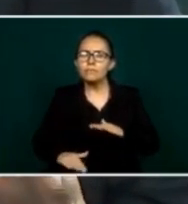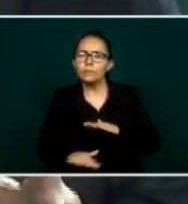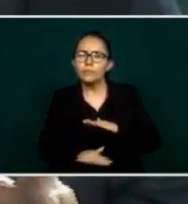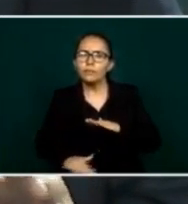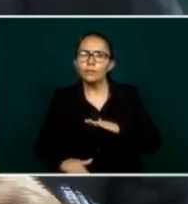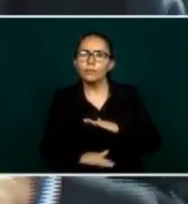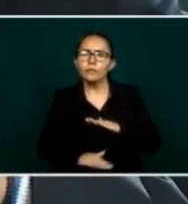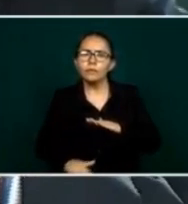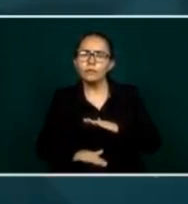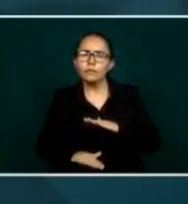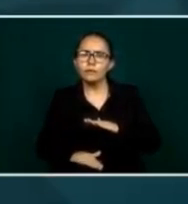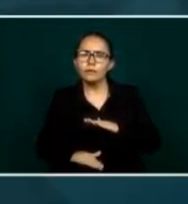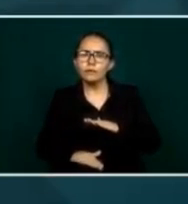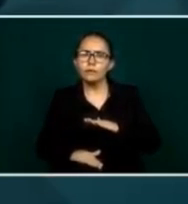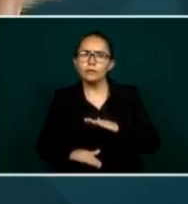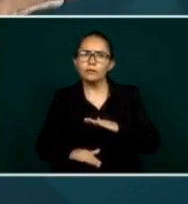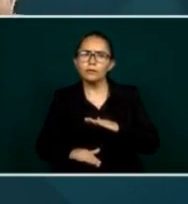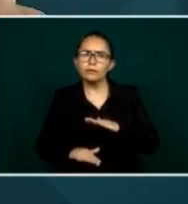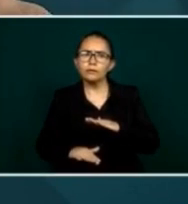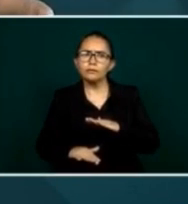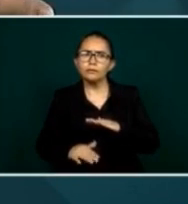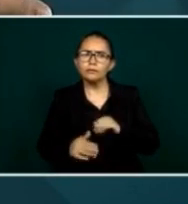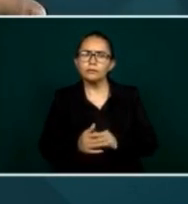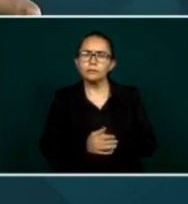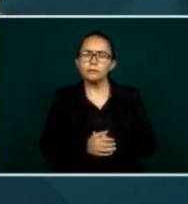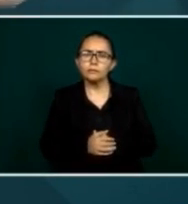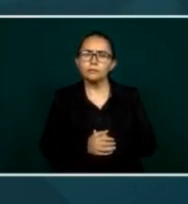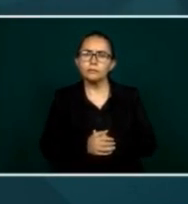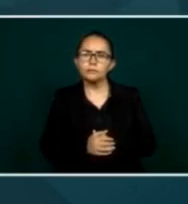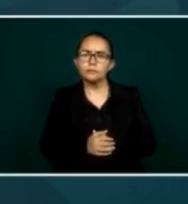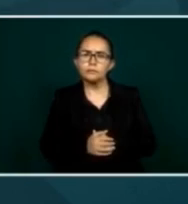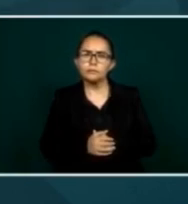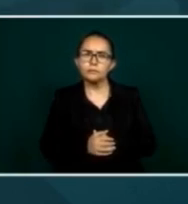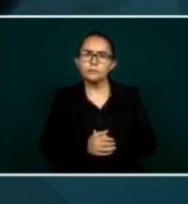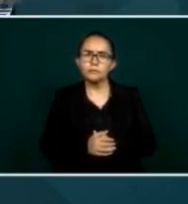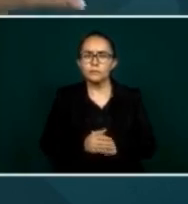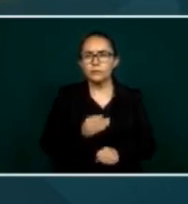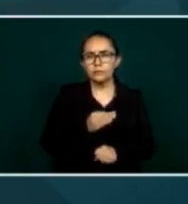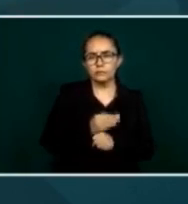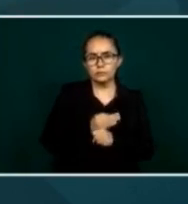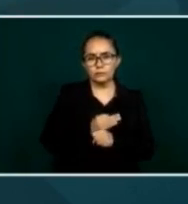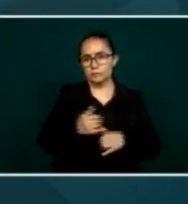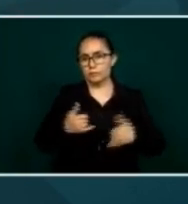That's the base. That's what had been forgotten. They abandoned